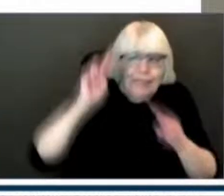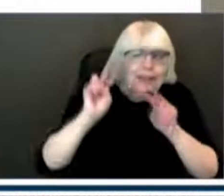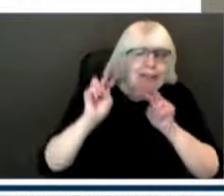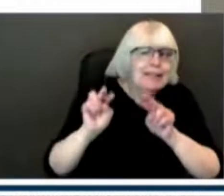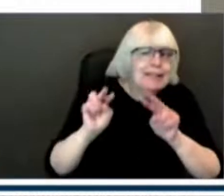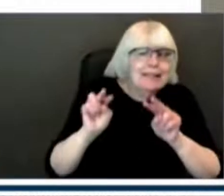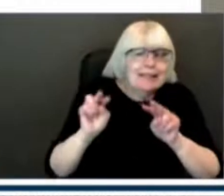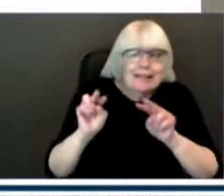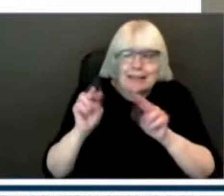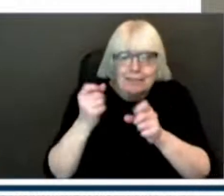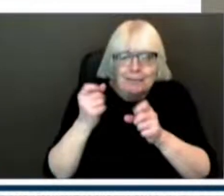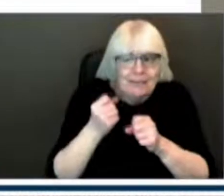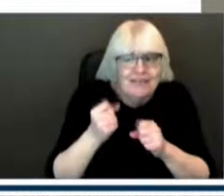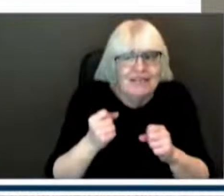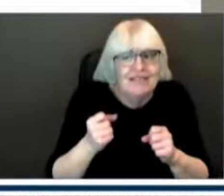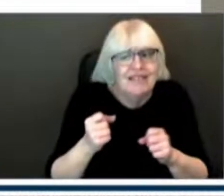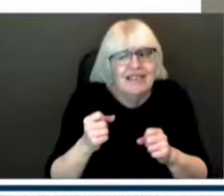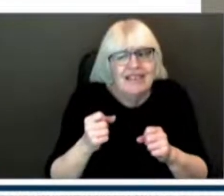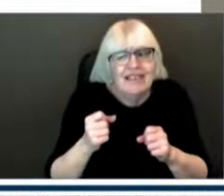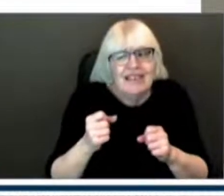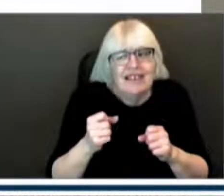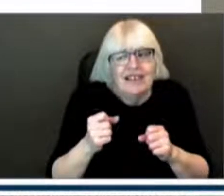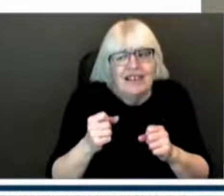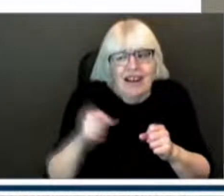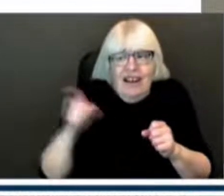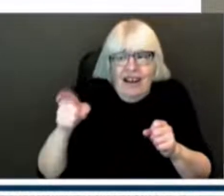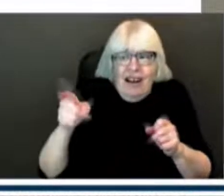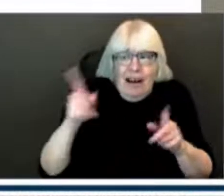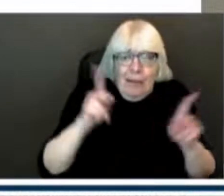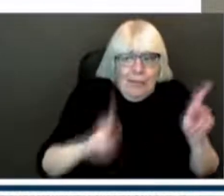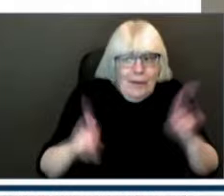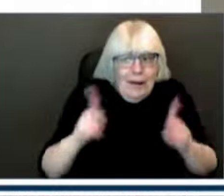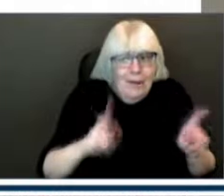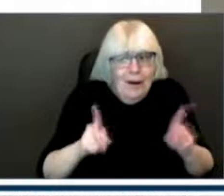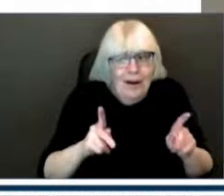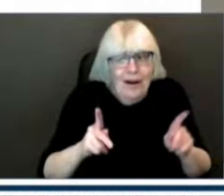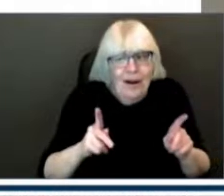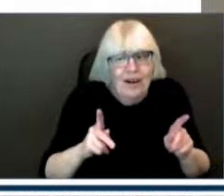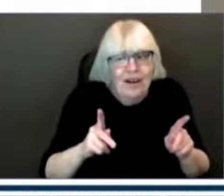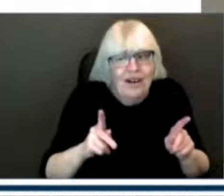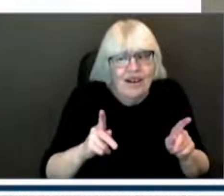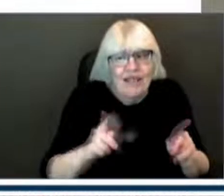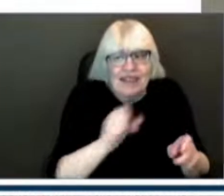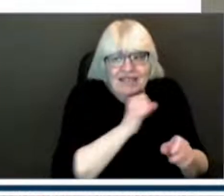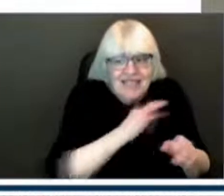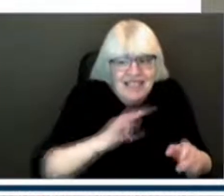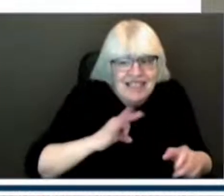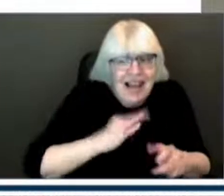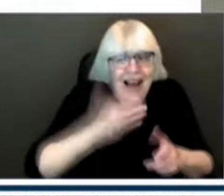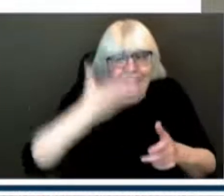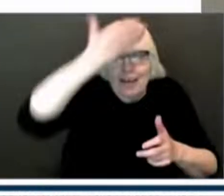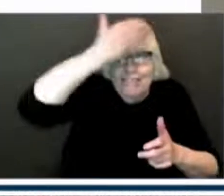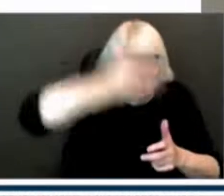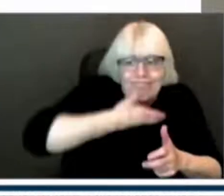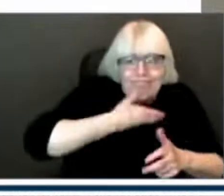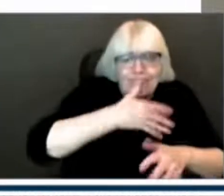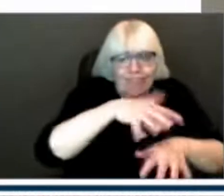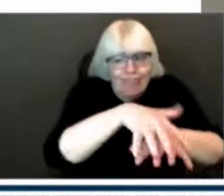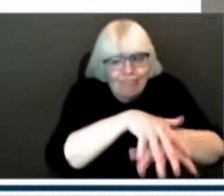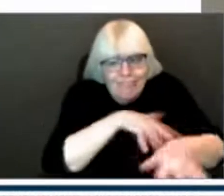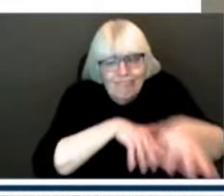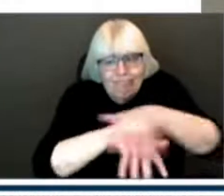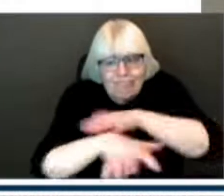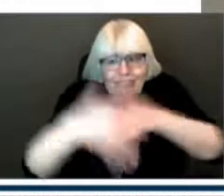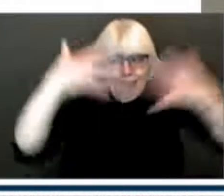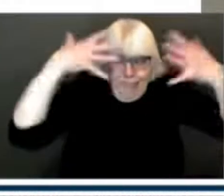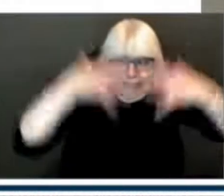control measures and people, staff wearing personal protective equipment. But it's inevitable that there is going to be, with such